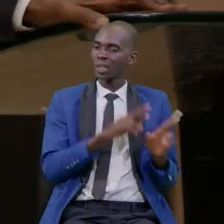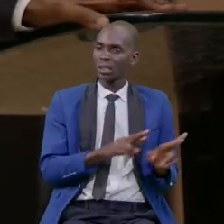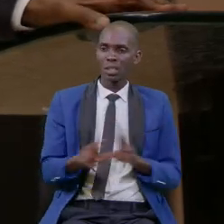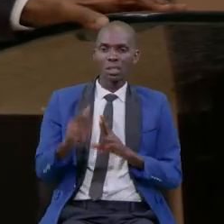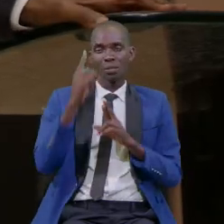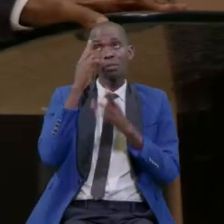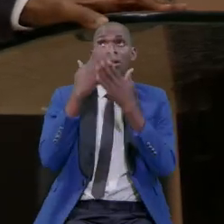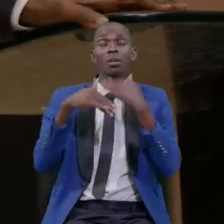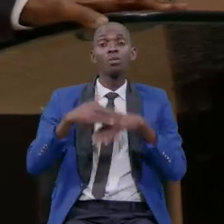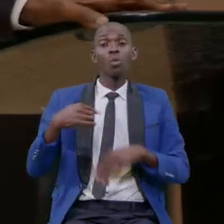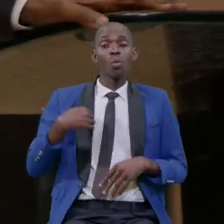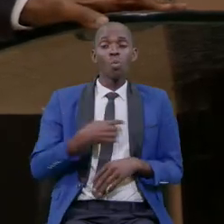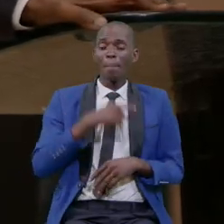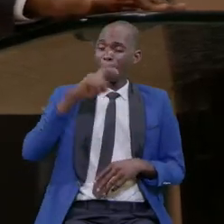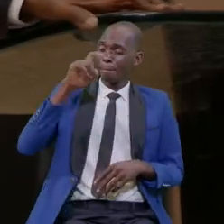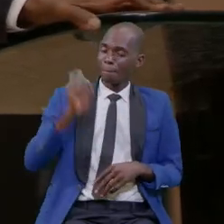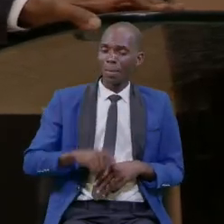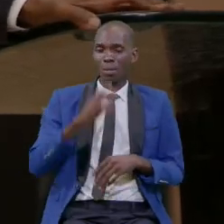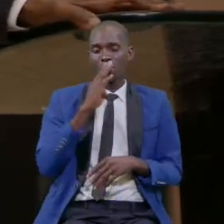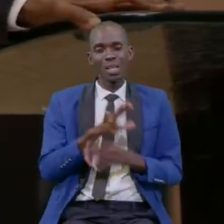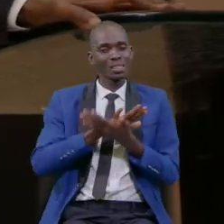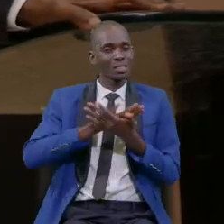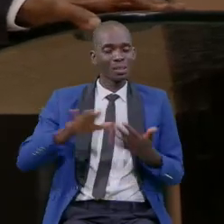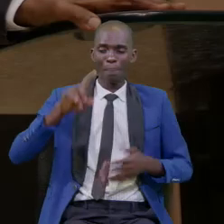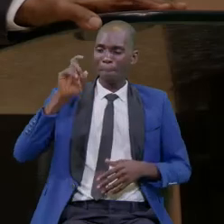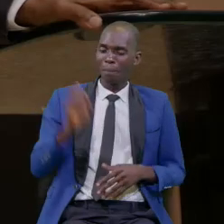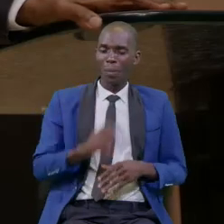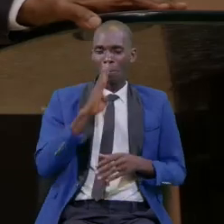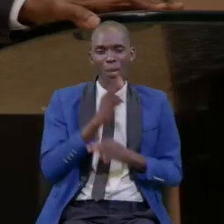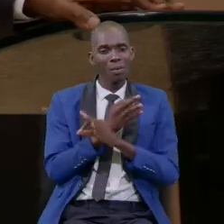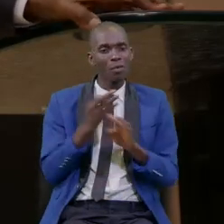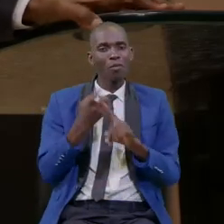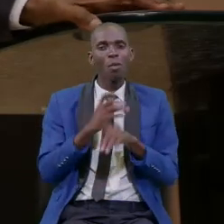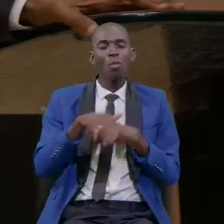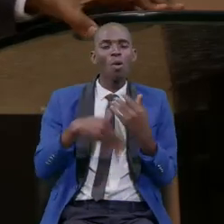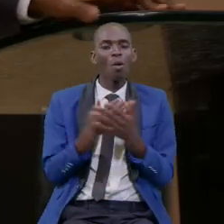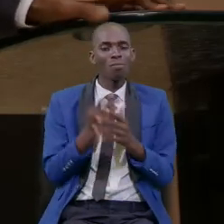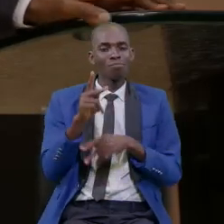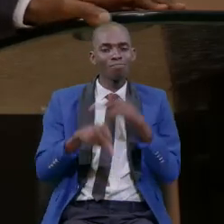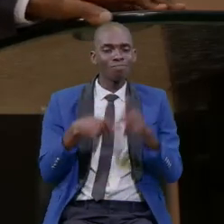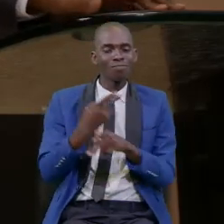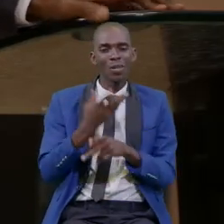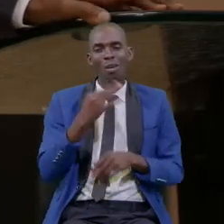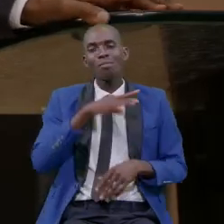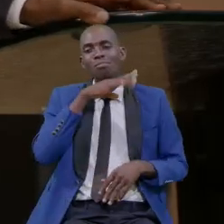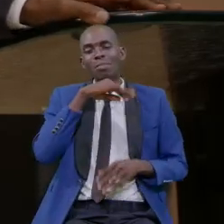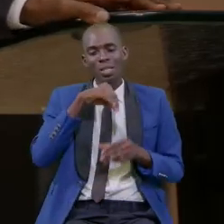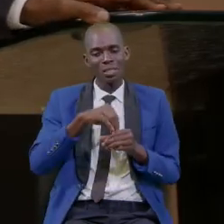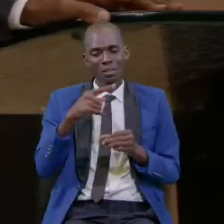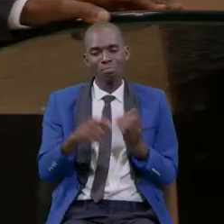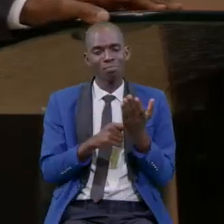cleansed. We must be free from all the filthiness of the flesh. Filthiness